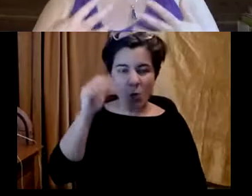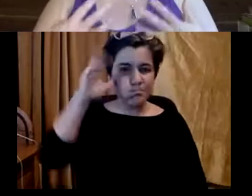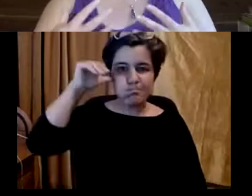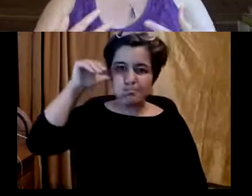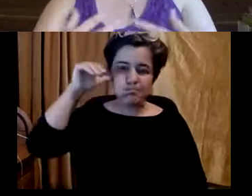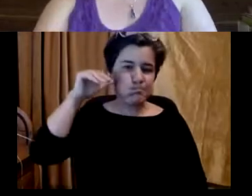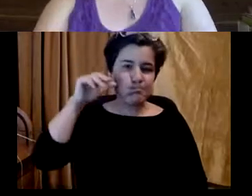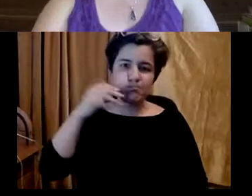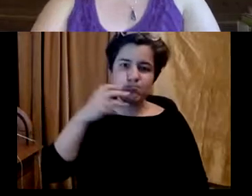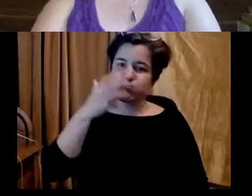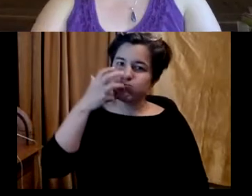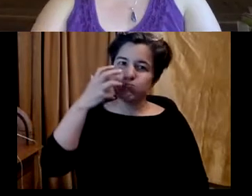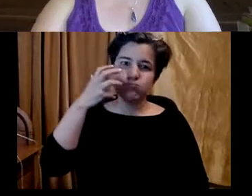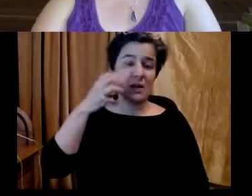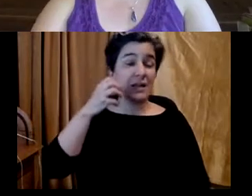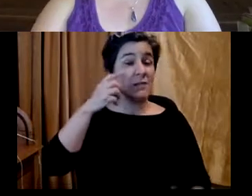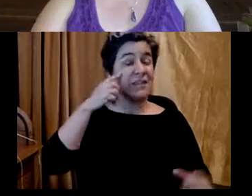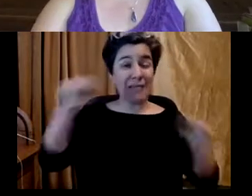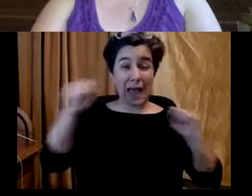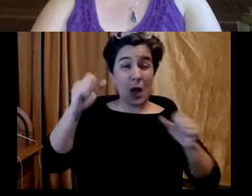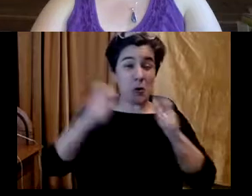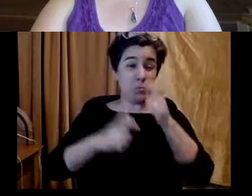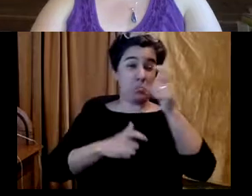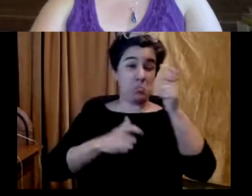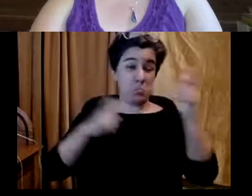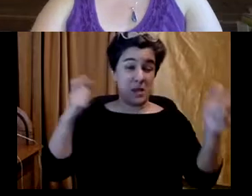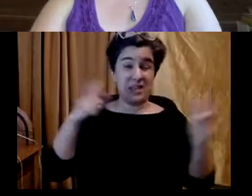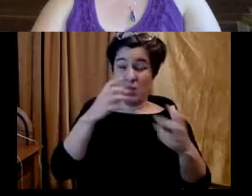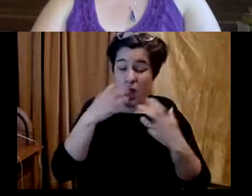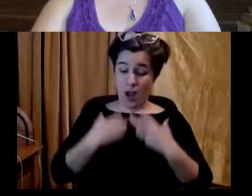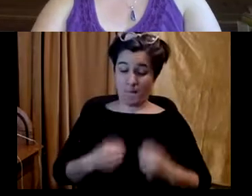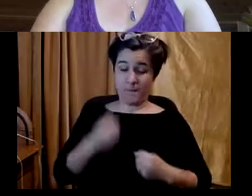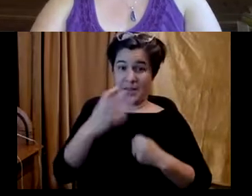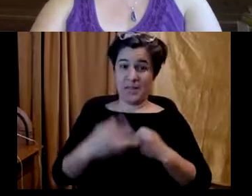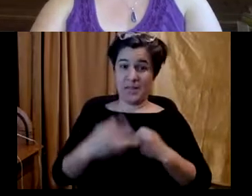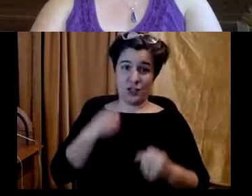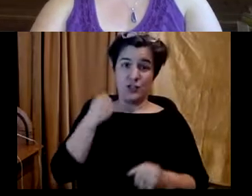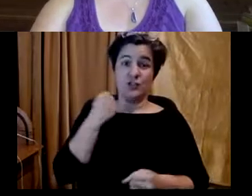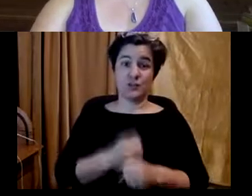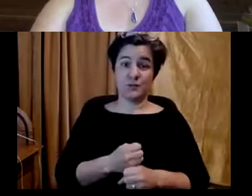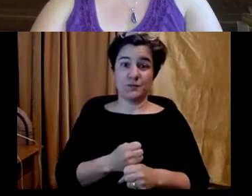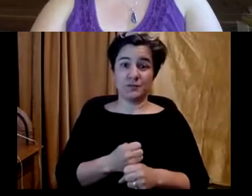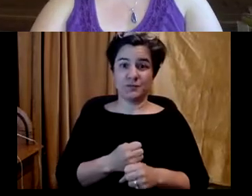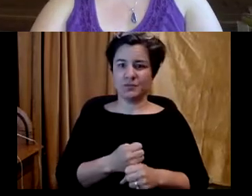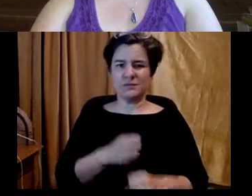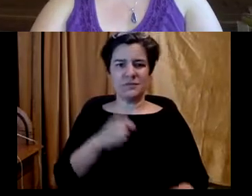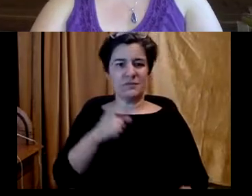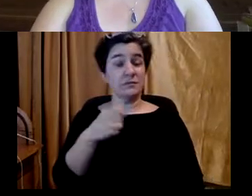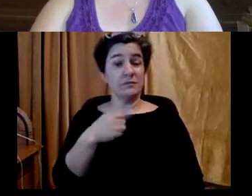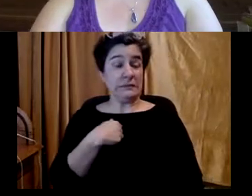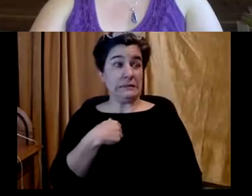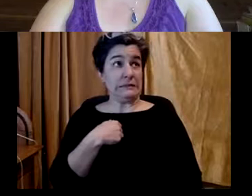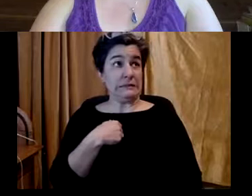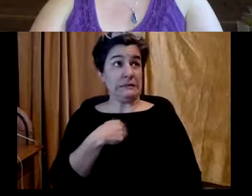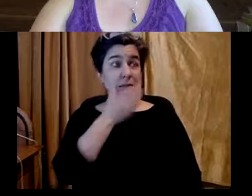really firm, and it can be loud and big, right? From all the years that you've not. So I think Yeah. Oh, I'm sorry. I was saying I haven't